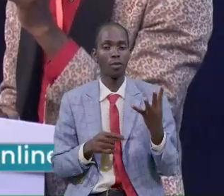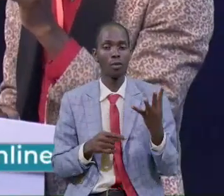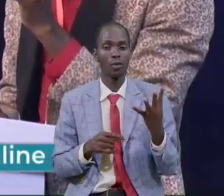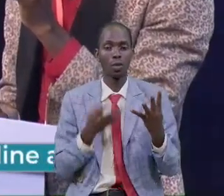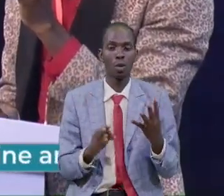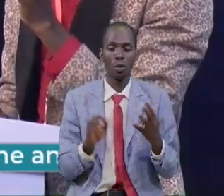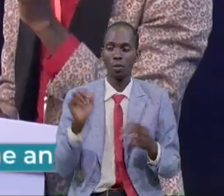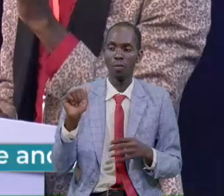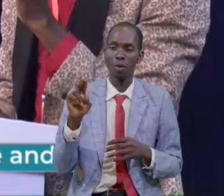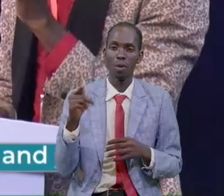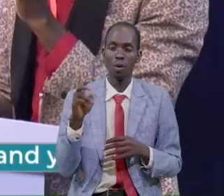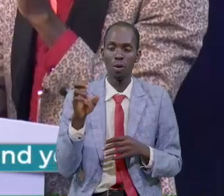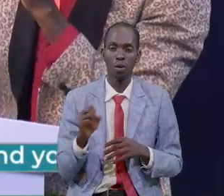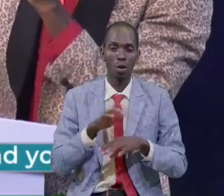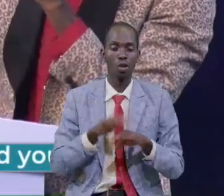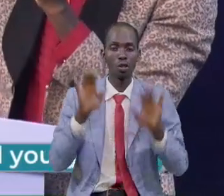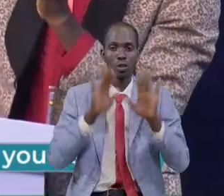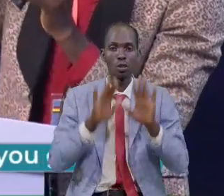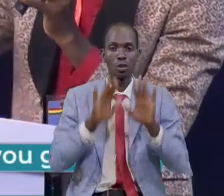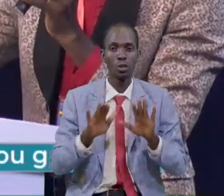Especially welcome the new converts.